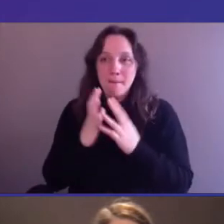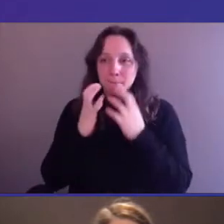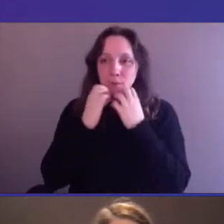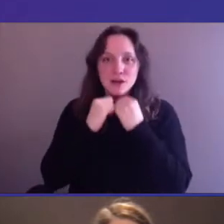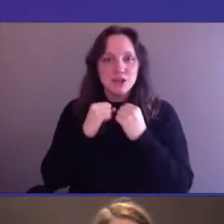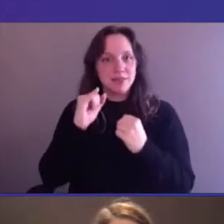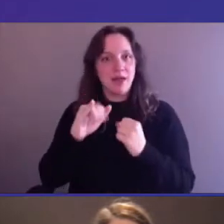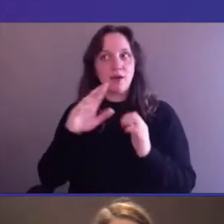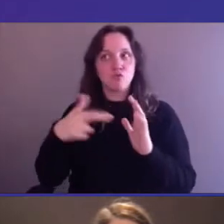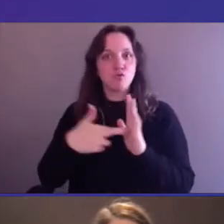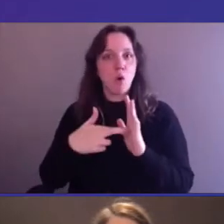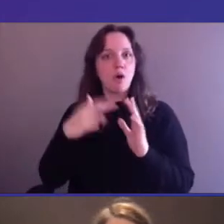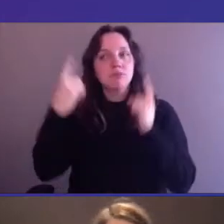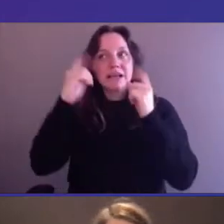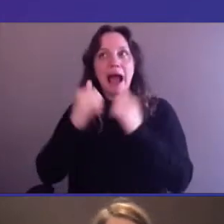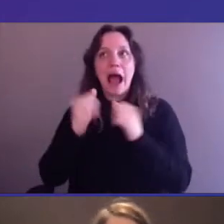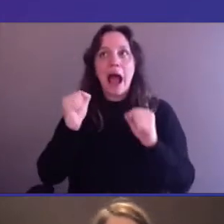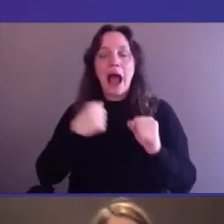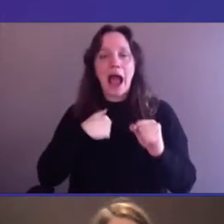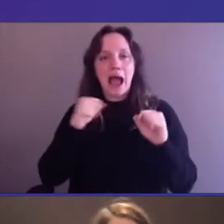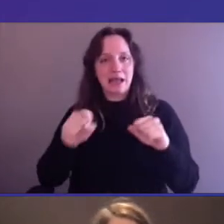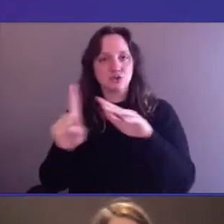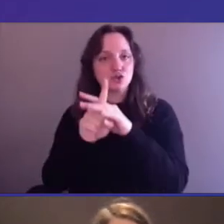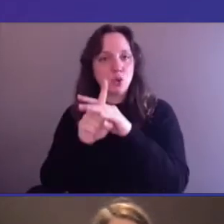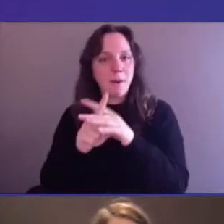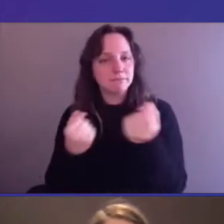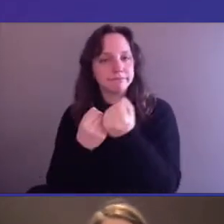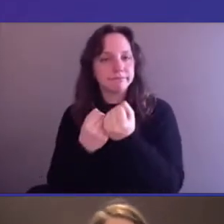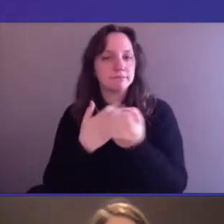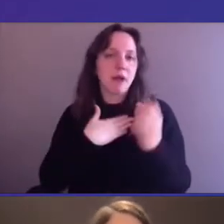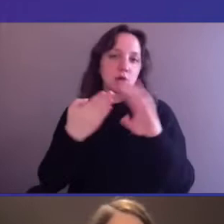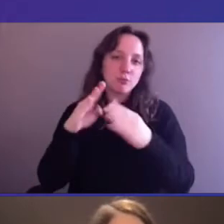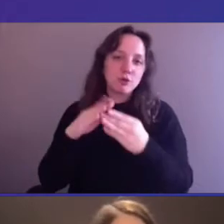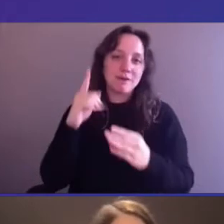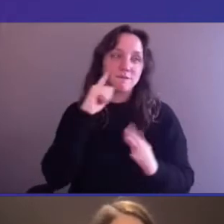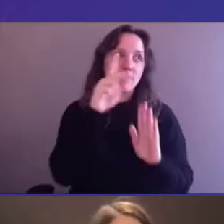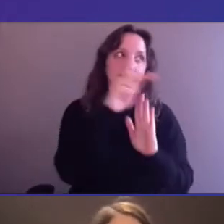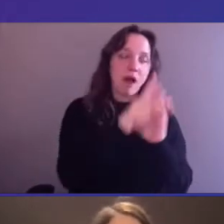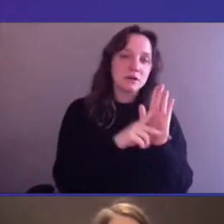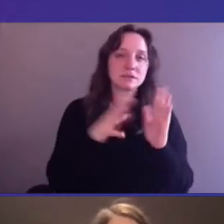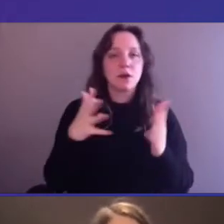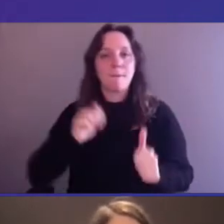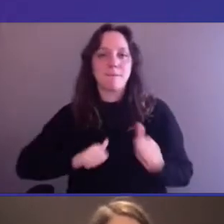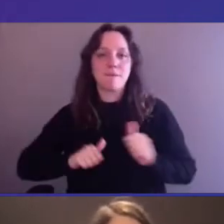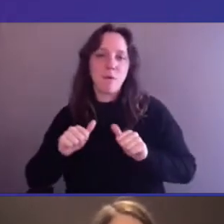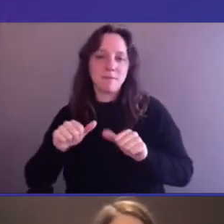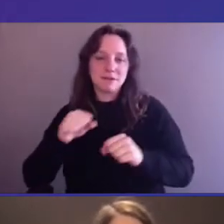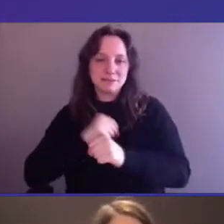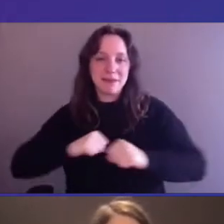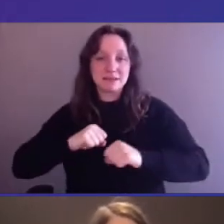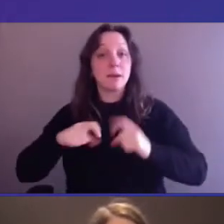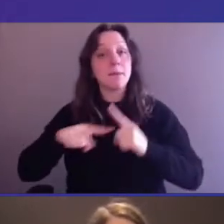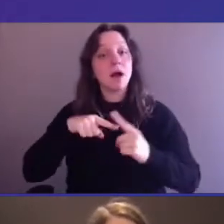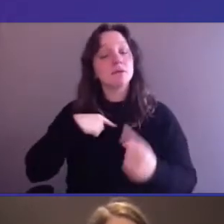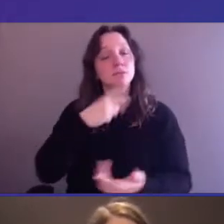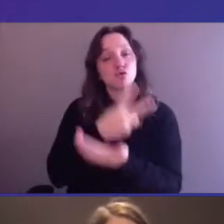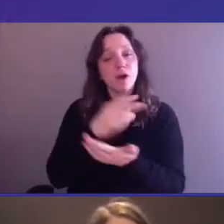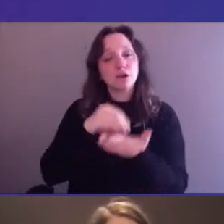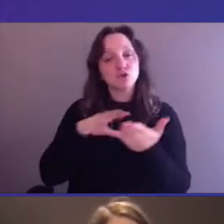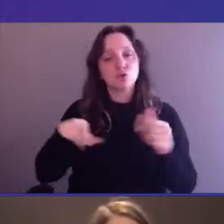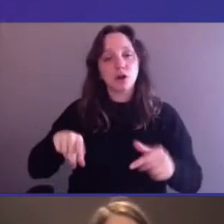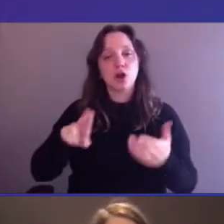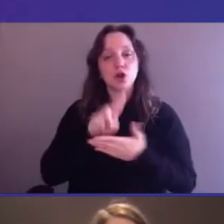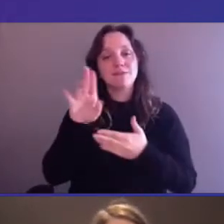we're showing up to our community, both in policy and in performance spaces. And I'm also a graduate student at the University